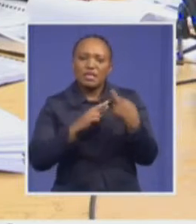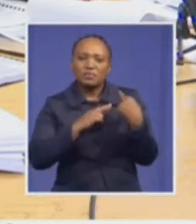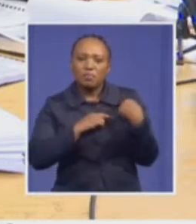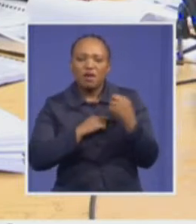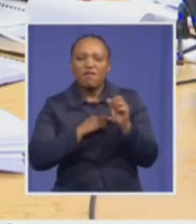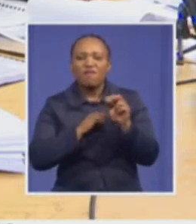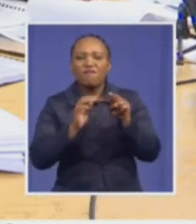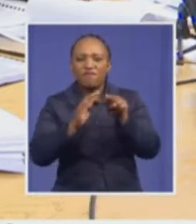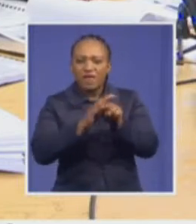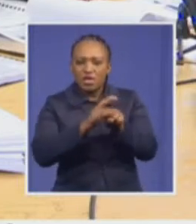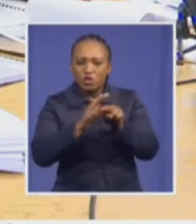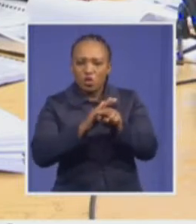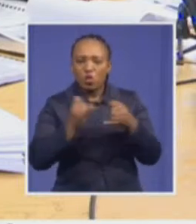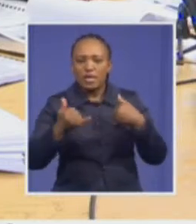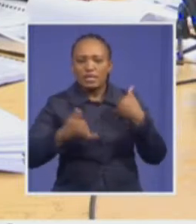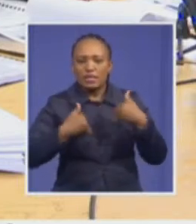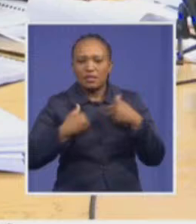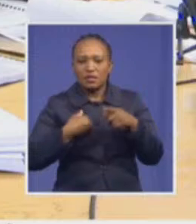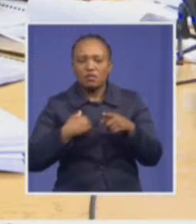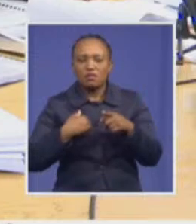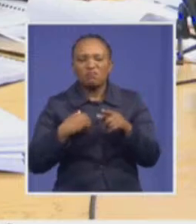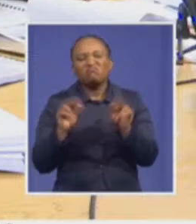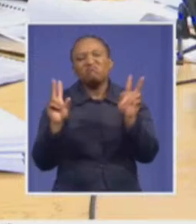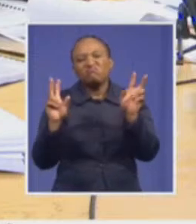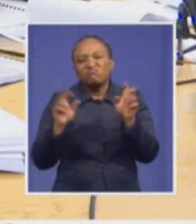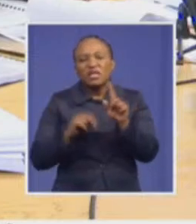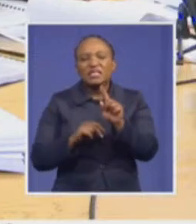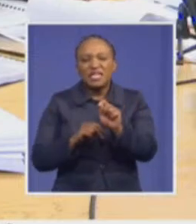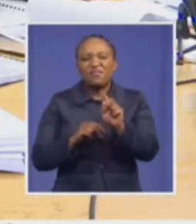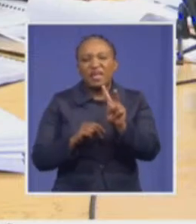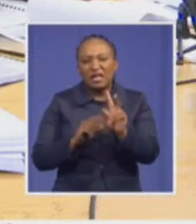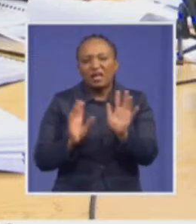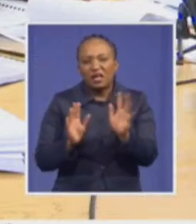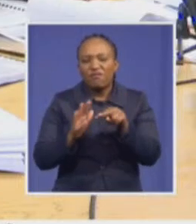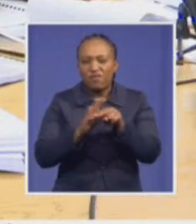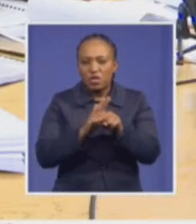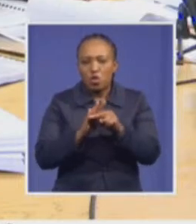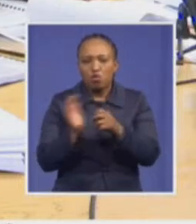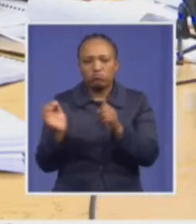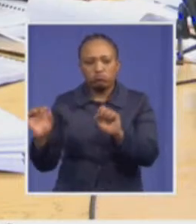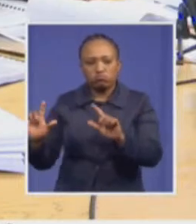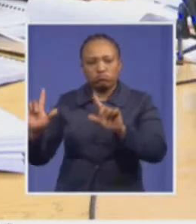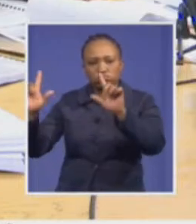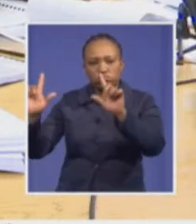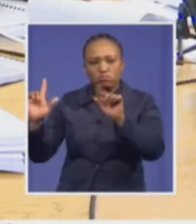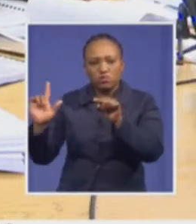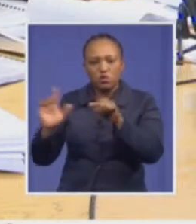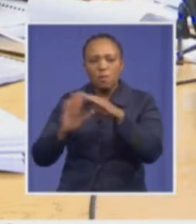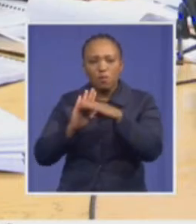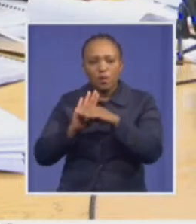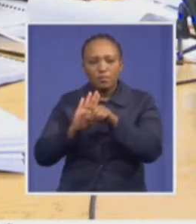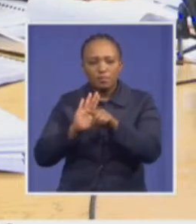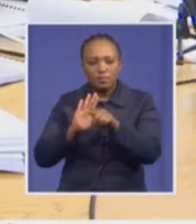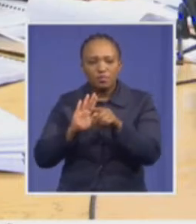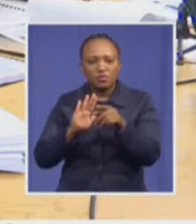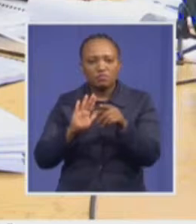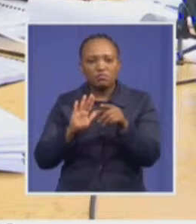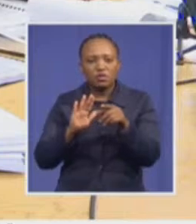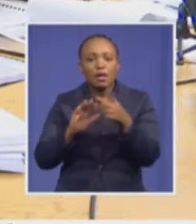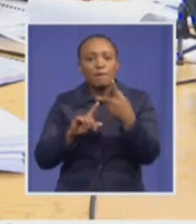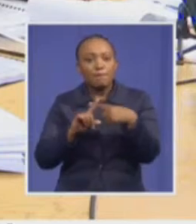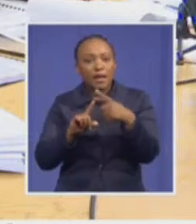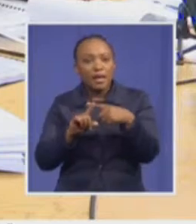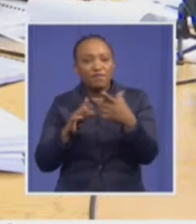traditionally as television. Okay. So the program is going, or has allegedly played on Melin's